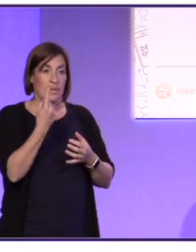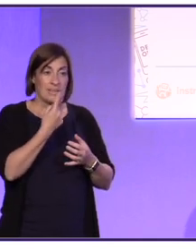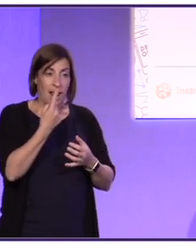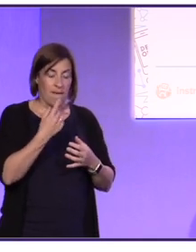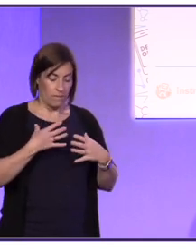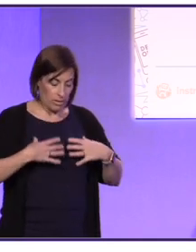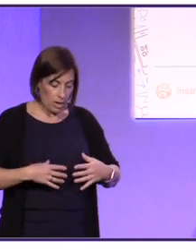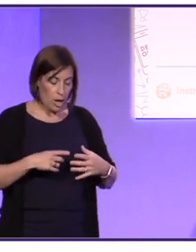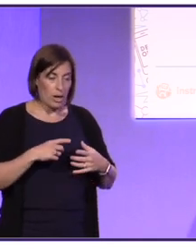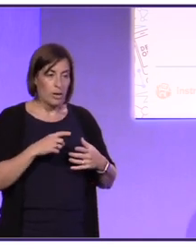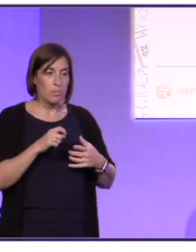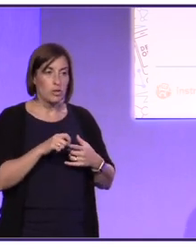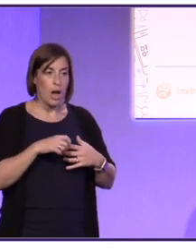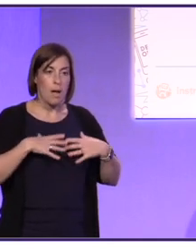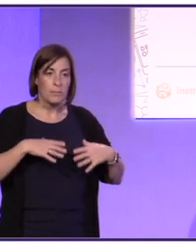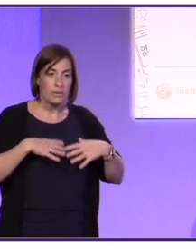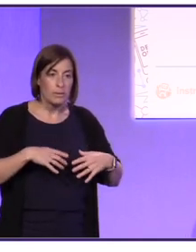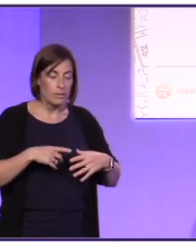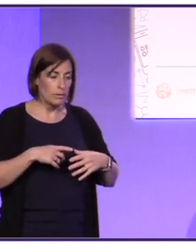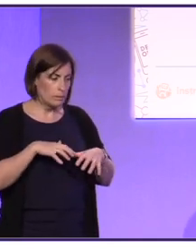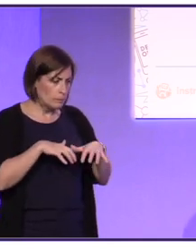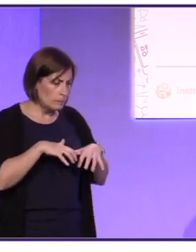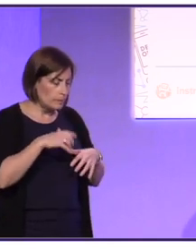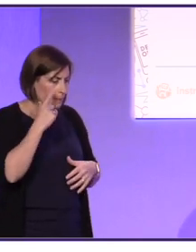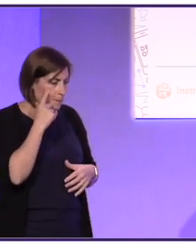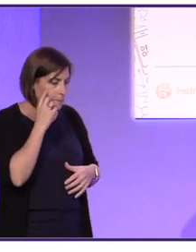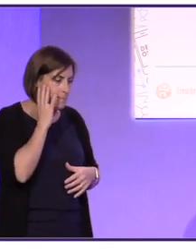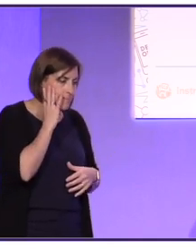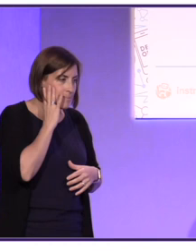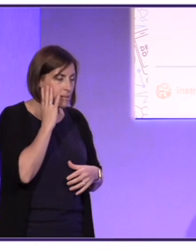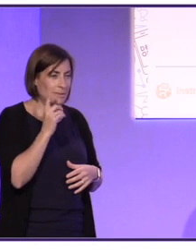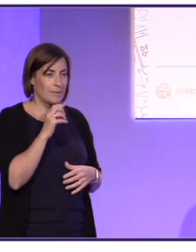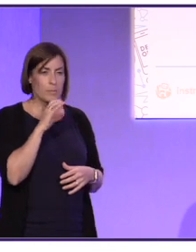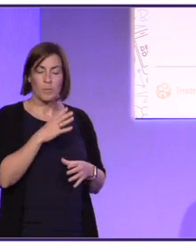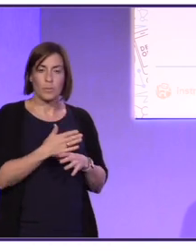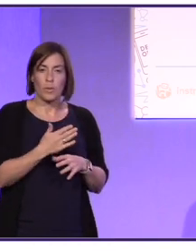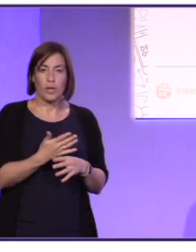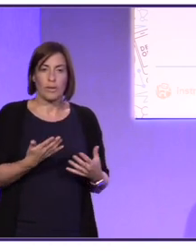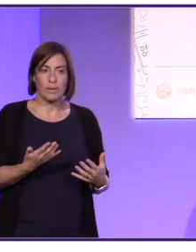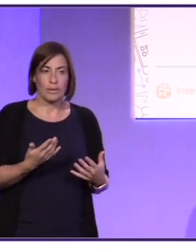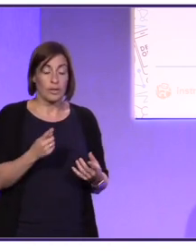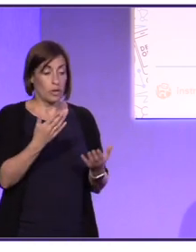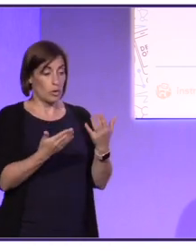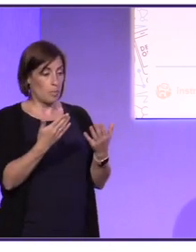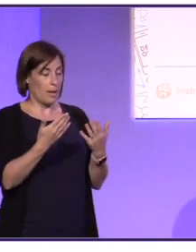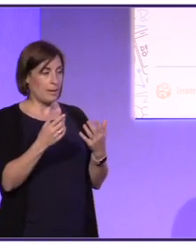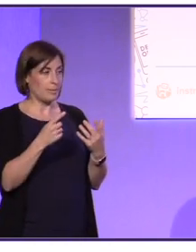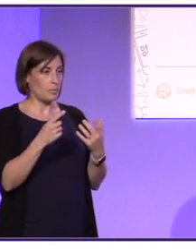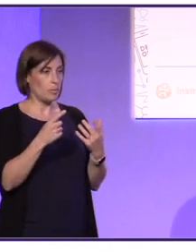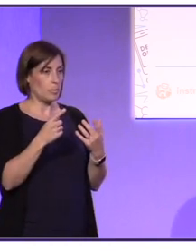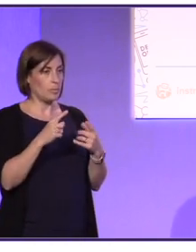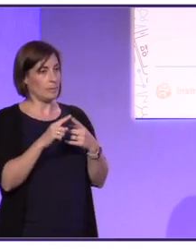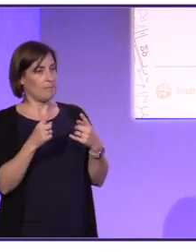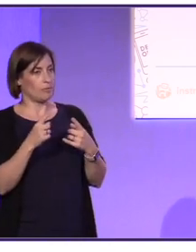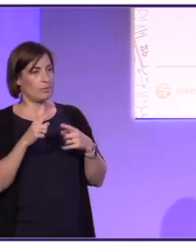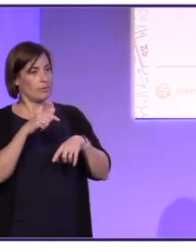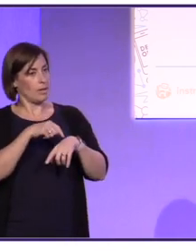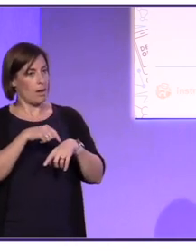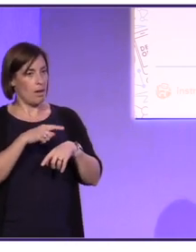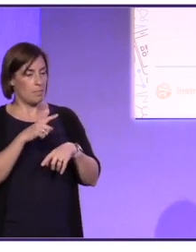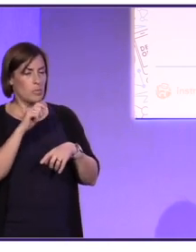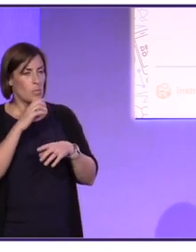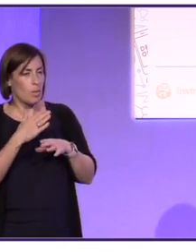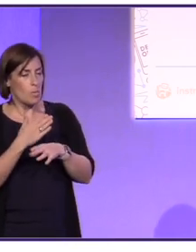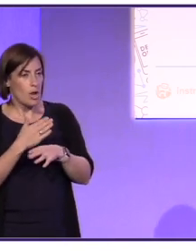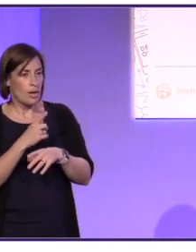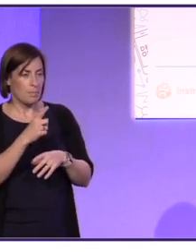pajamas, it's not going to work. Or it's not going to work as well as it might be. So you just want to